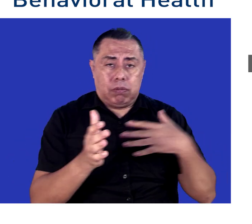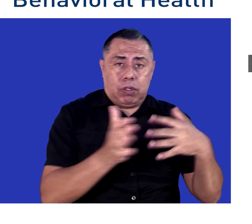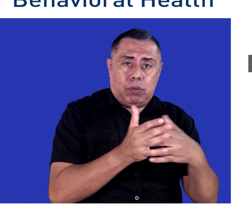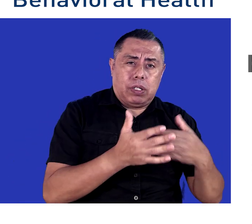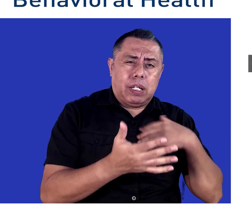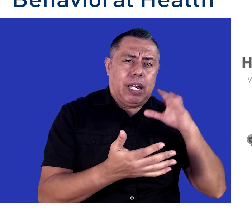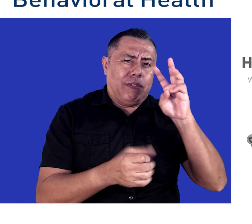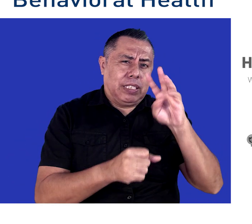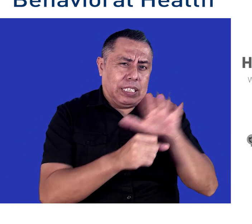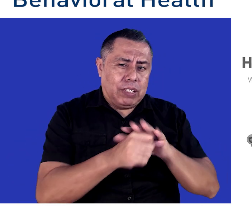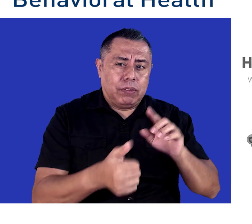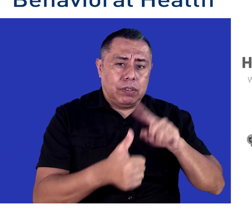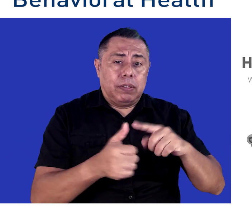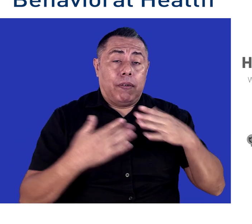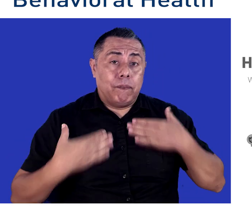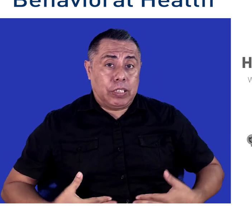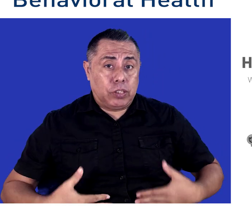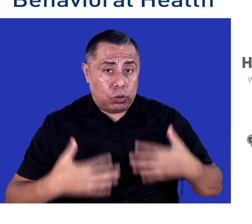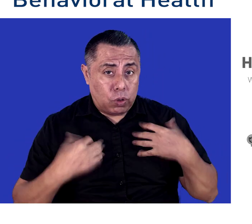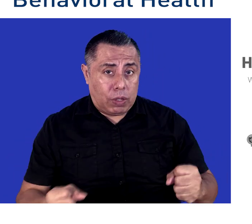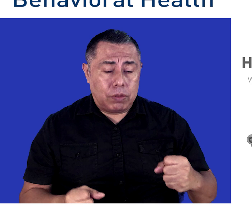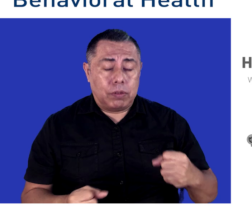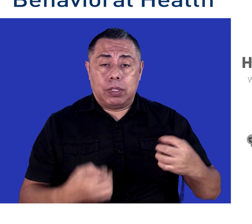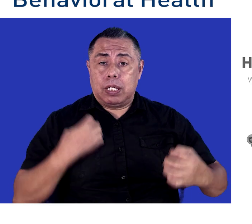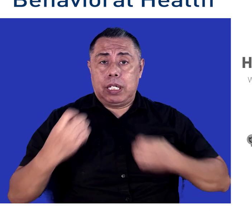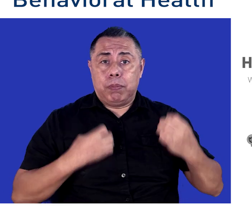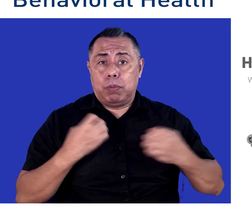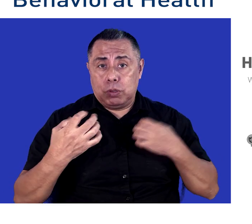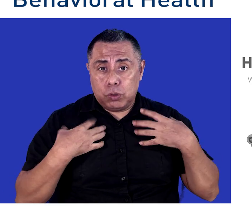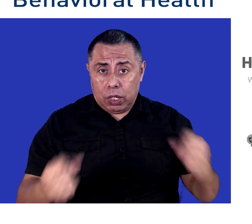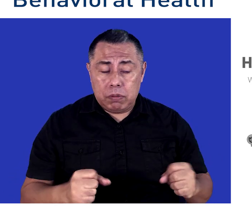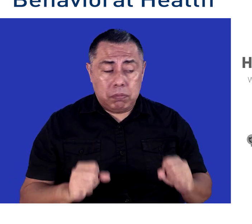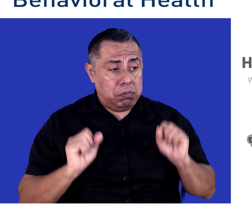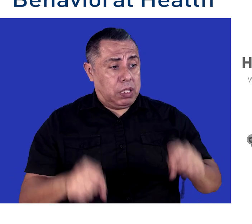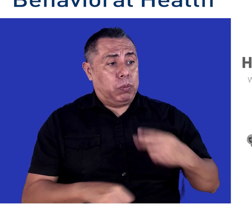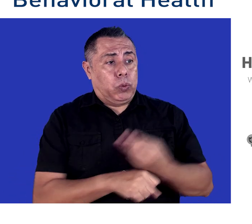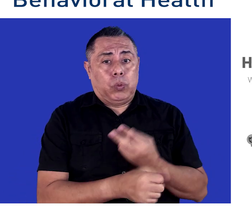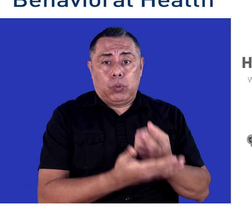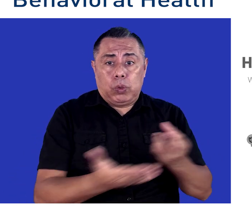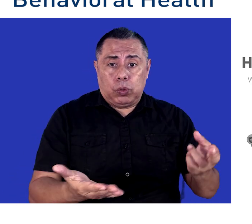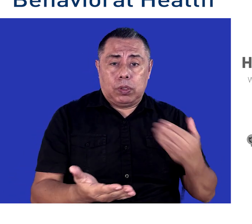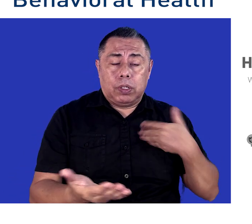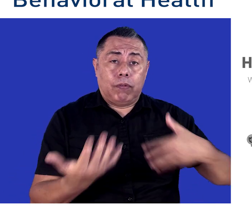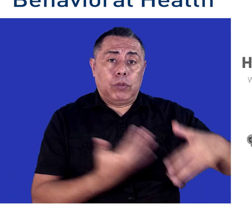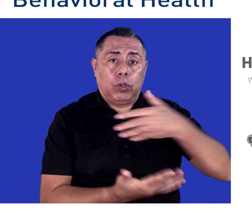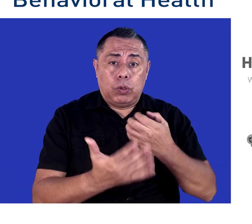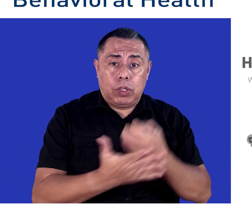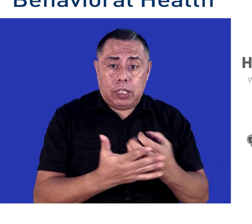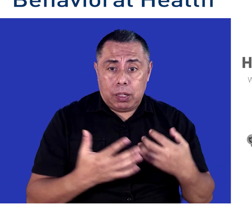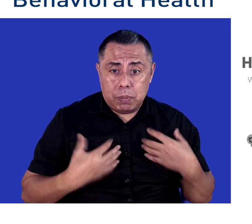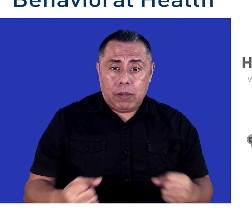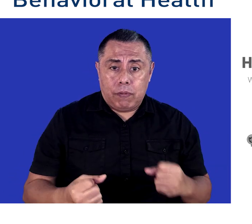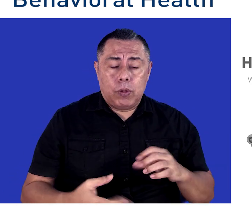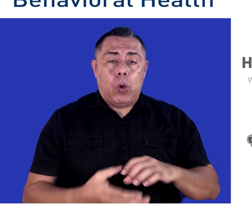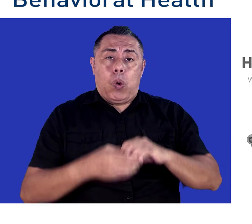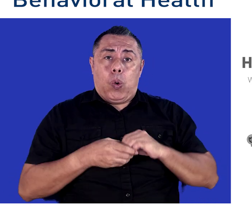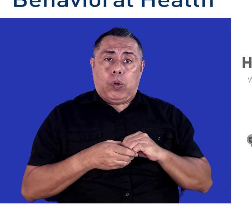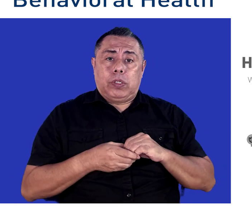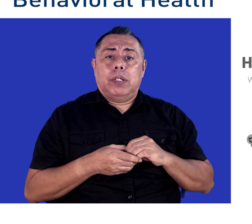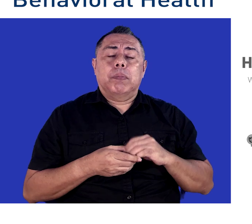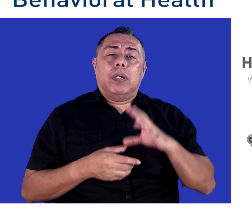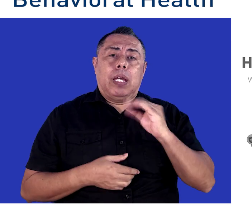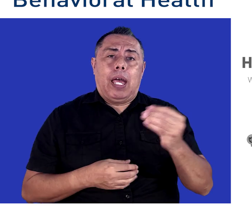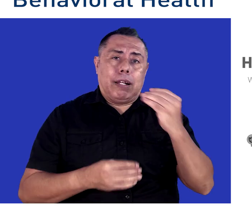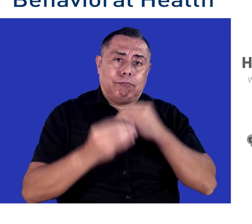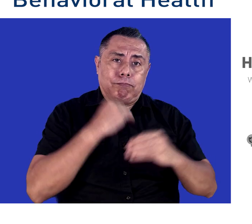across 6 domains: physical health, emotional health, resource utilization, social economics, ownership,